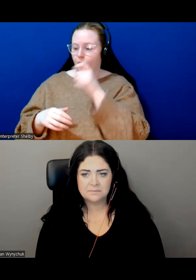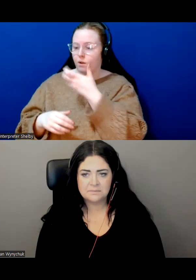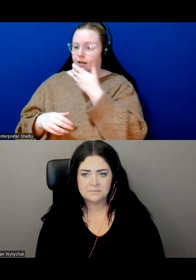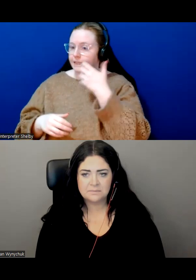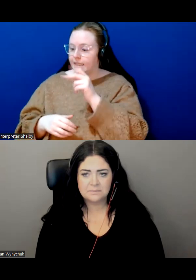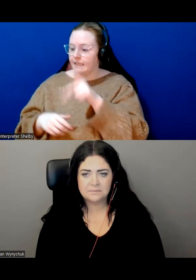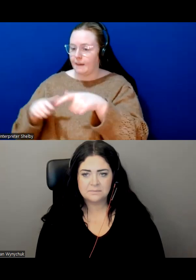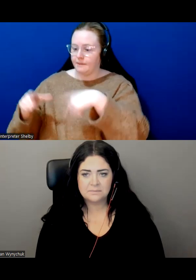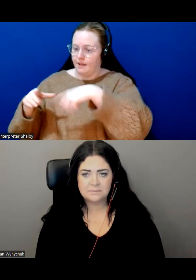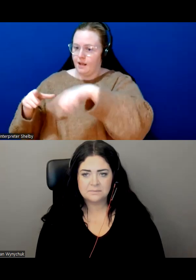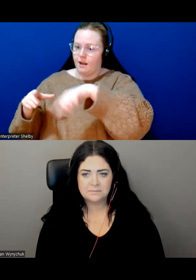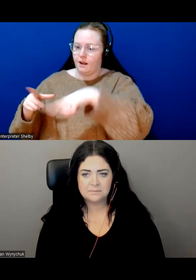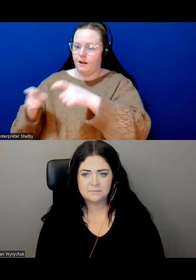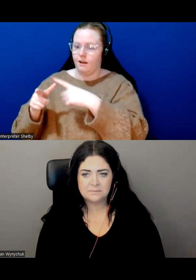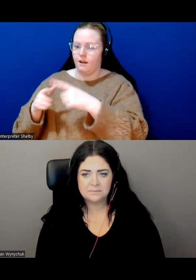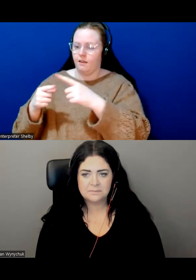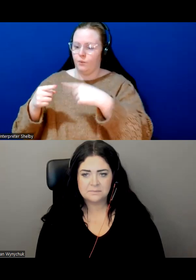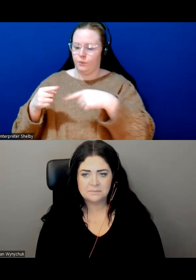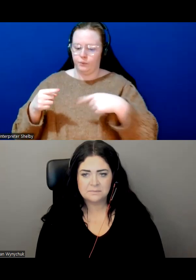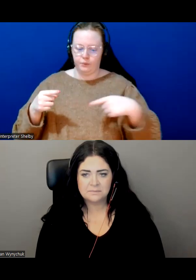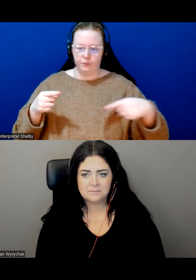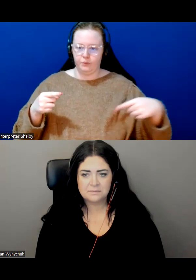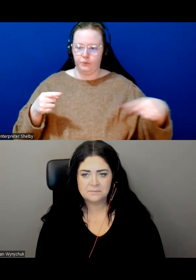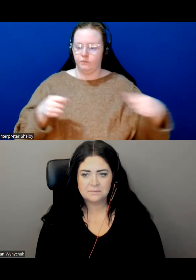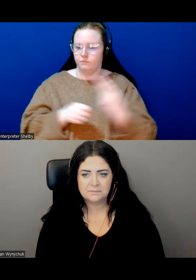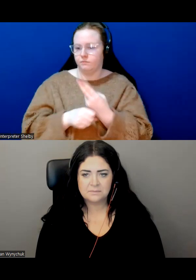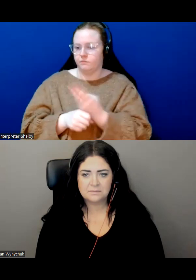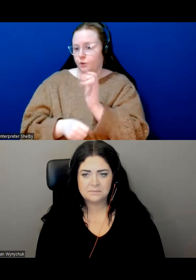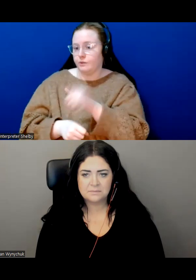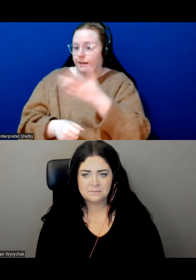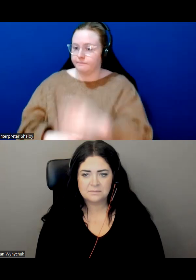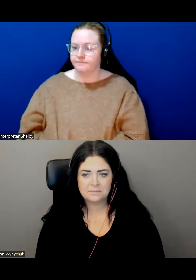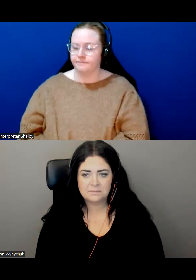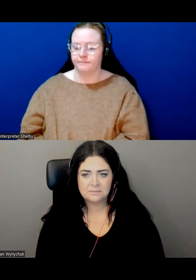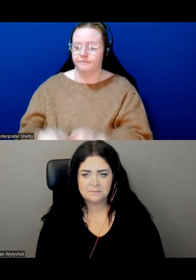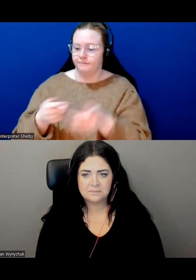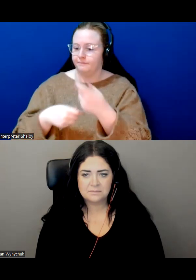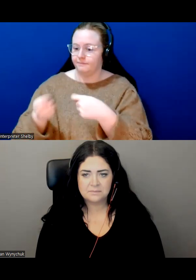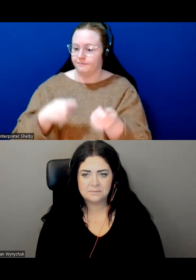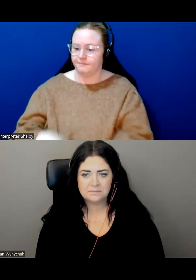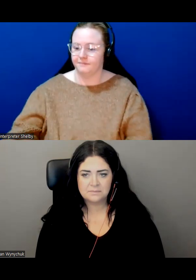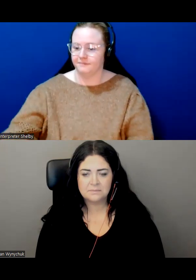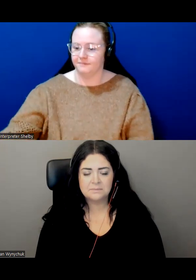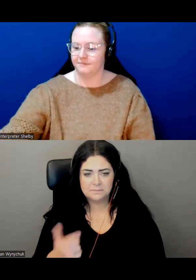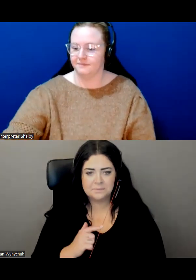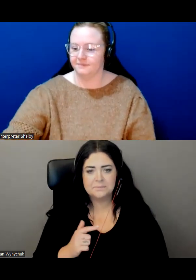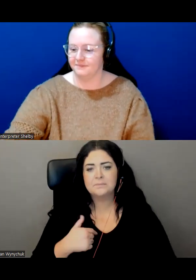spin them really fast, and then this wool comes off of them, and that is essentially what rock wool is. The clay pellets